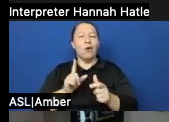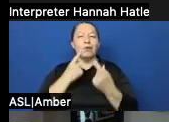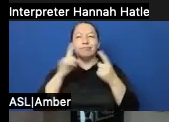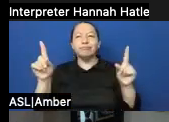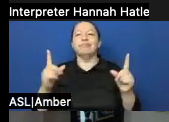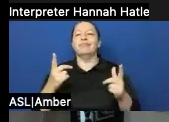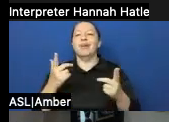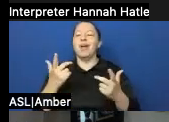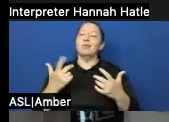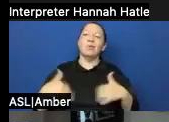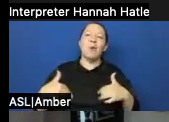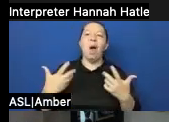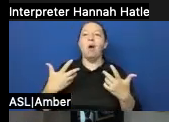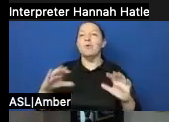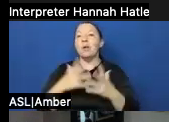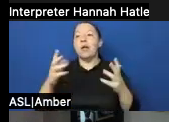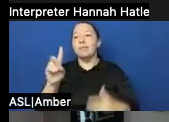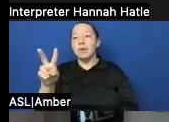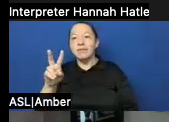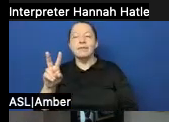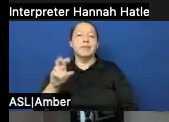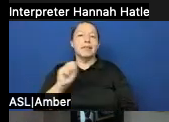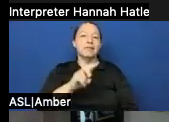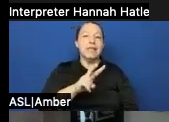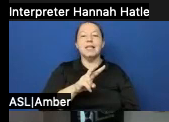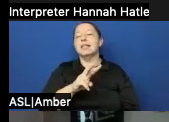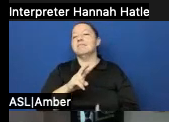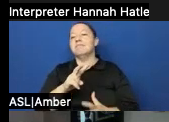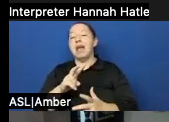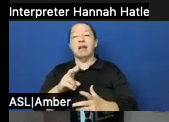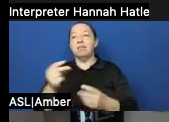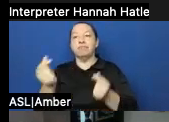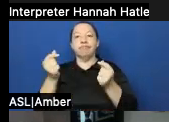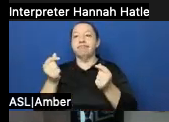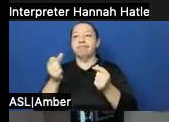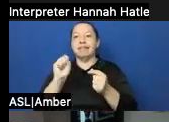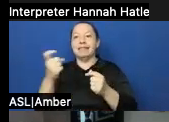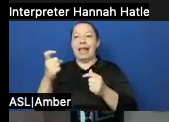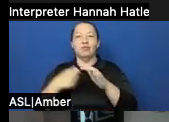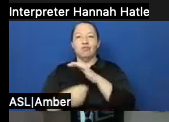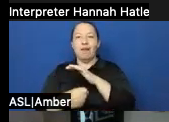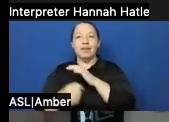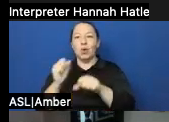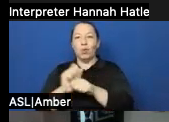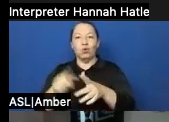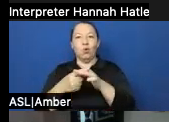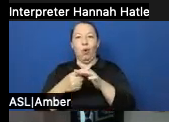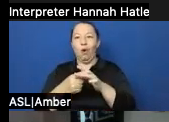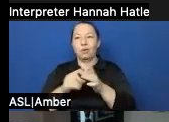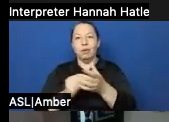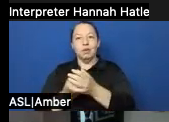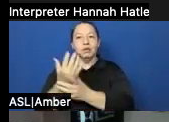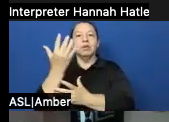sexual violence work. And all of a sudden, the sex trafficking work started bubbling up and become a part of our language in this